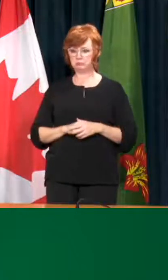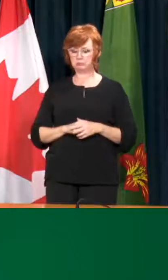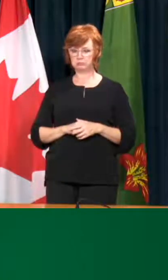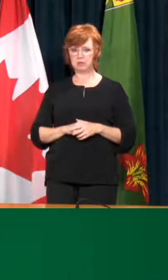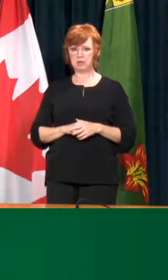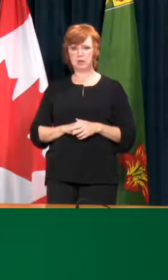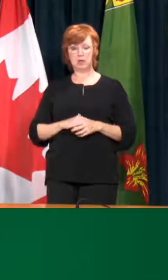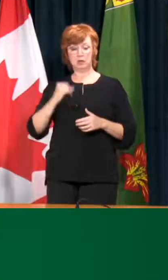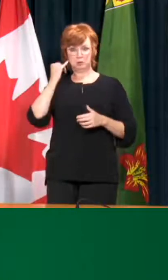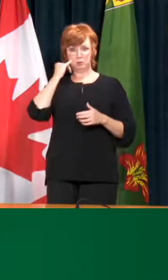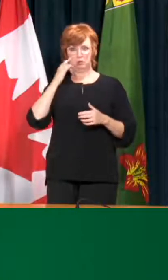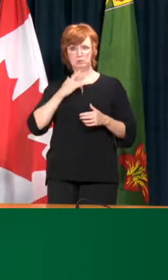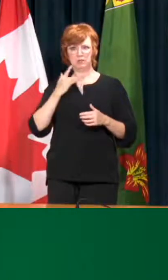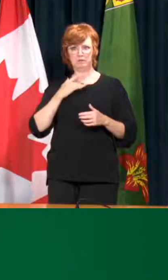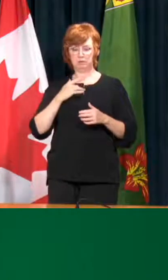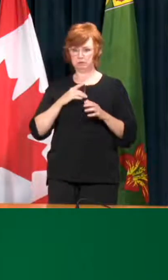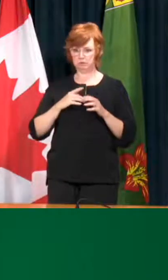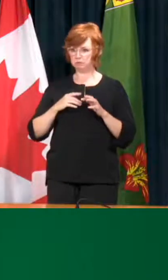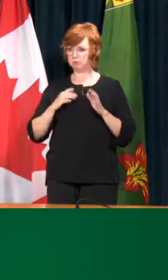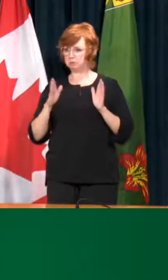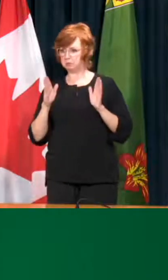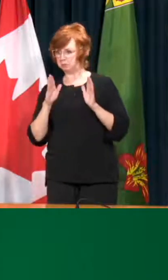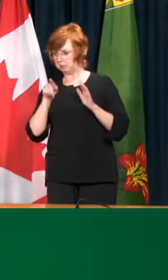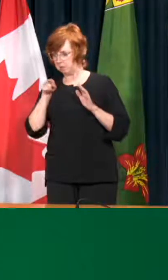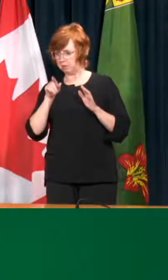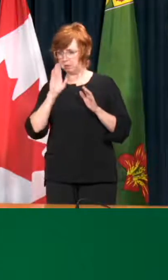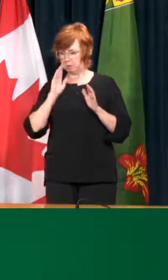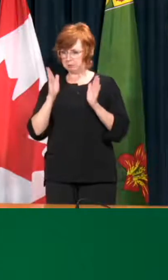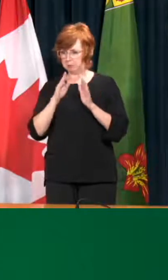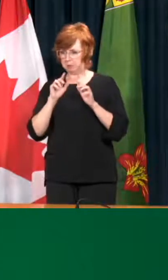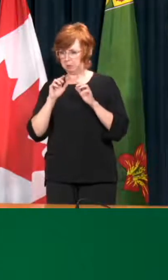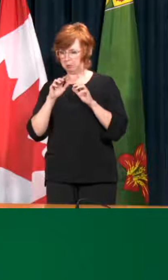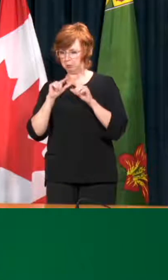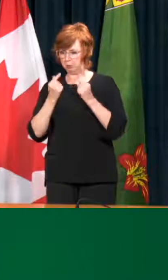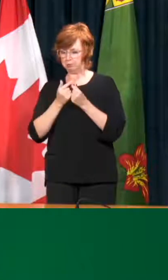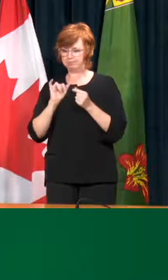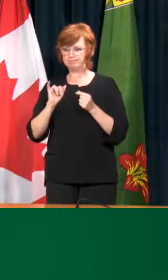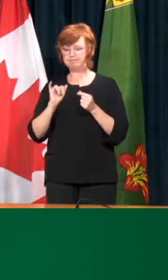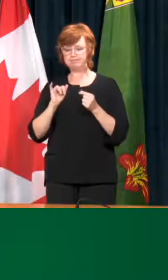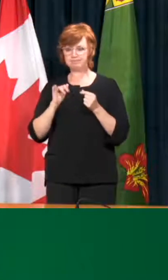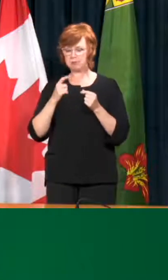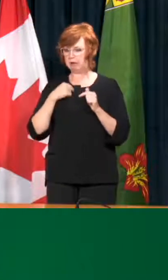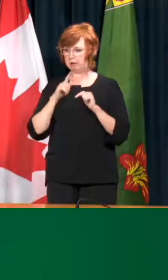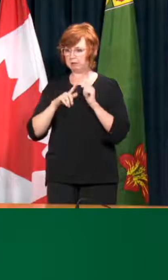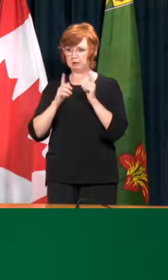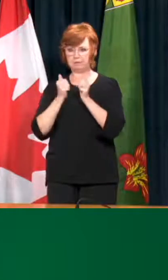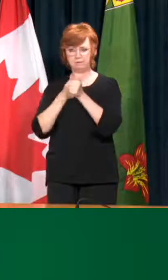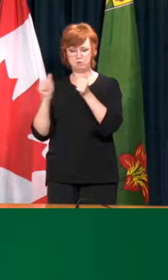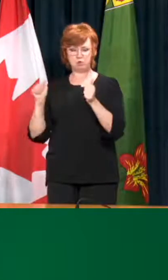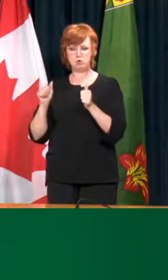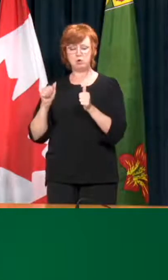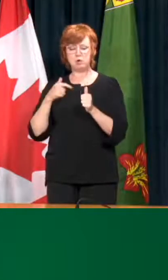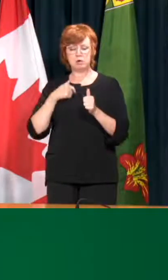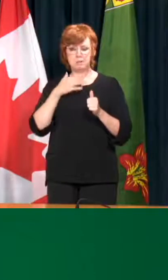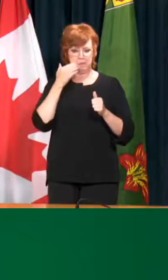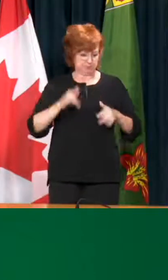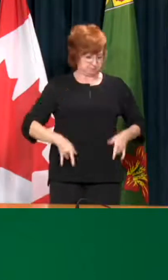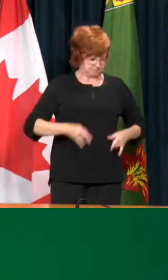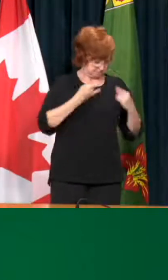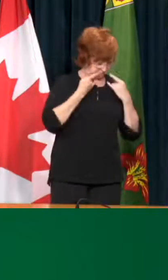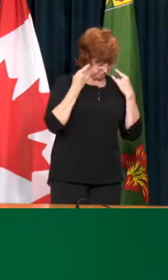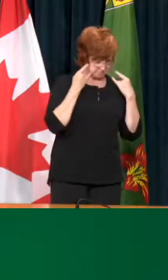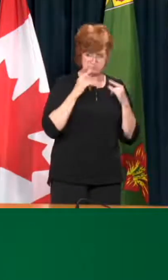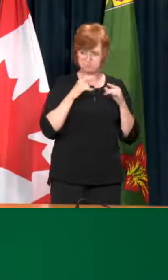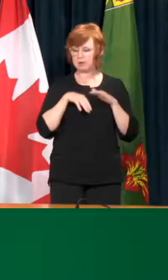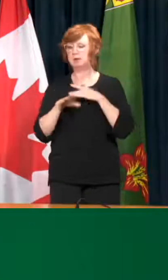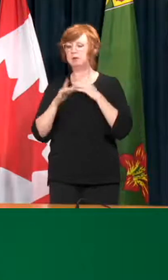a 2-meter distance. And it's something we all need to get used to. I think all of us sometimes may be a bit, we need to learn the habit of